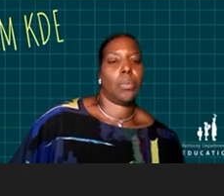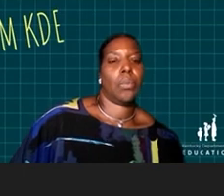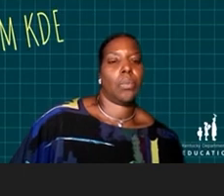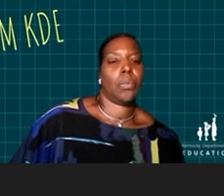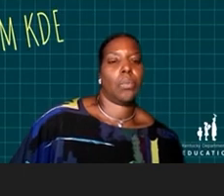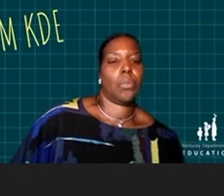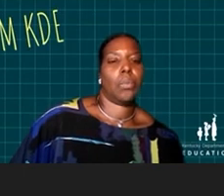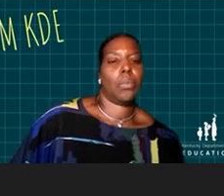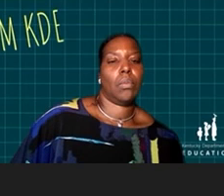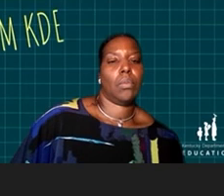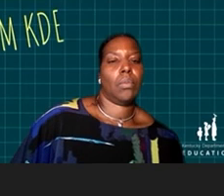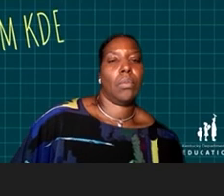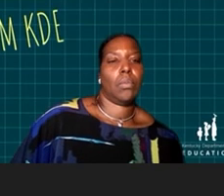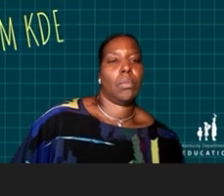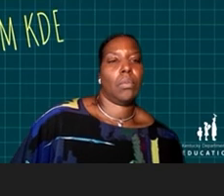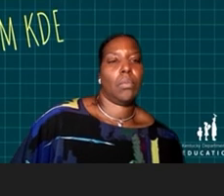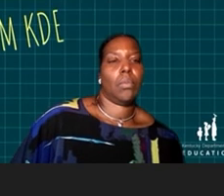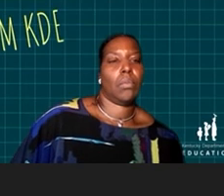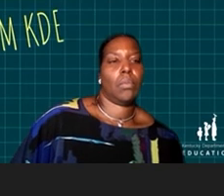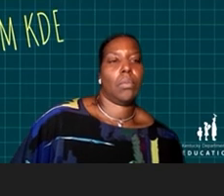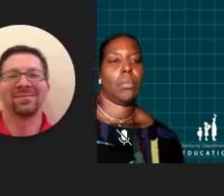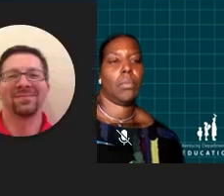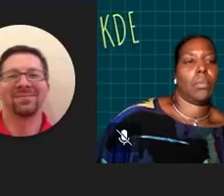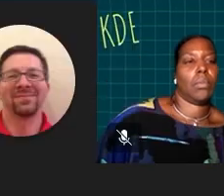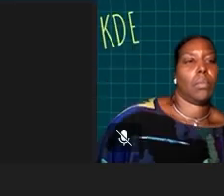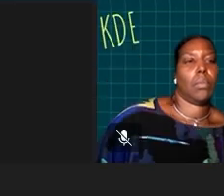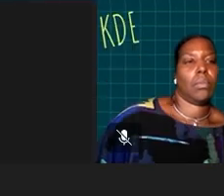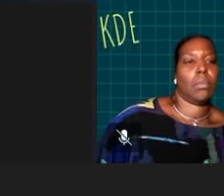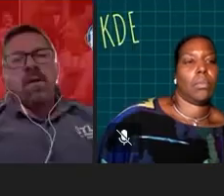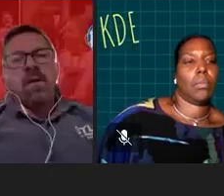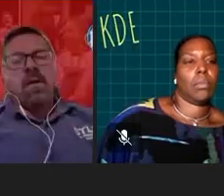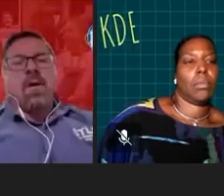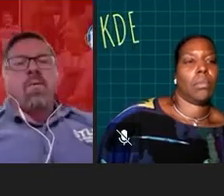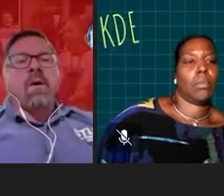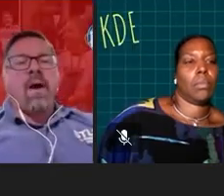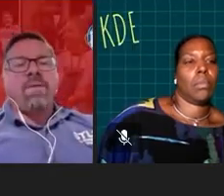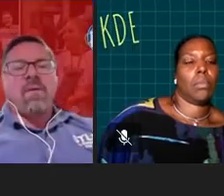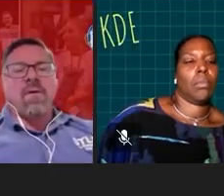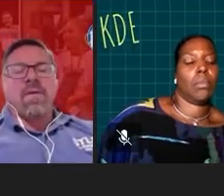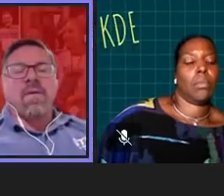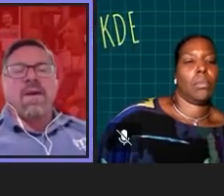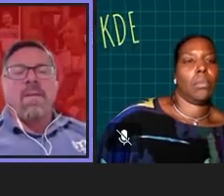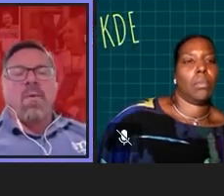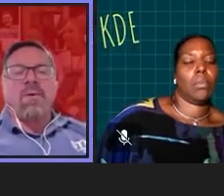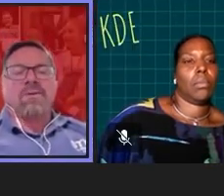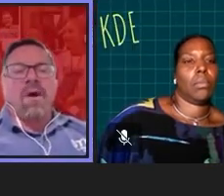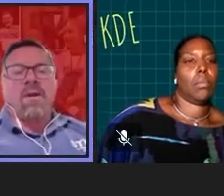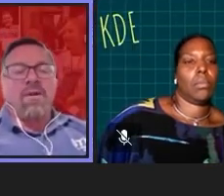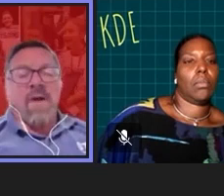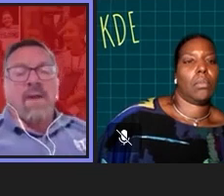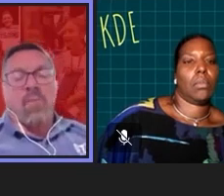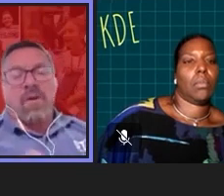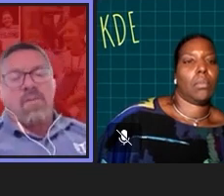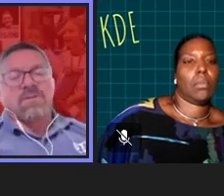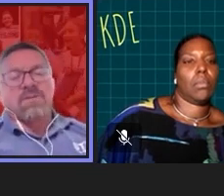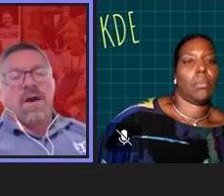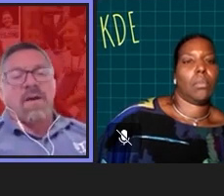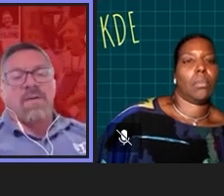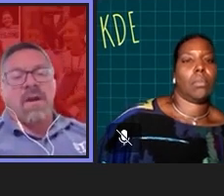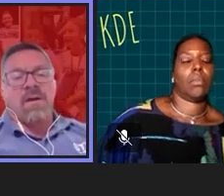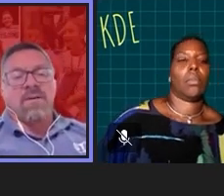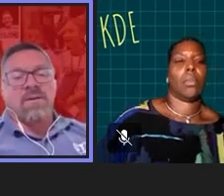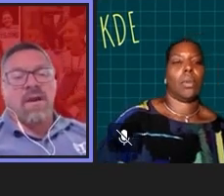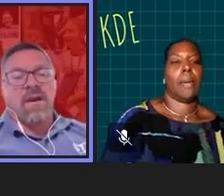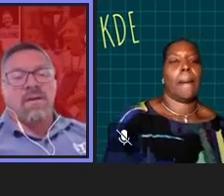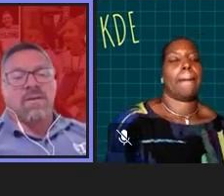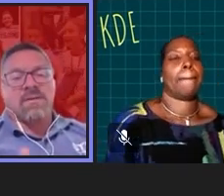you're probably not going to be able to answer without their assistance. Well, and I think one of the key points, Scott, you've got it pulled up on the slide